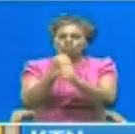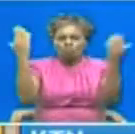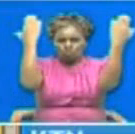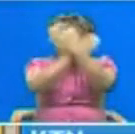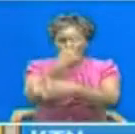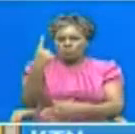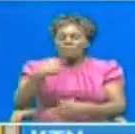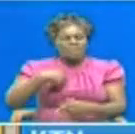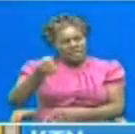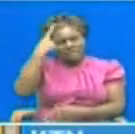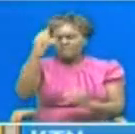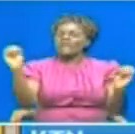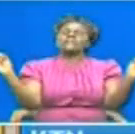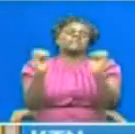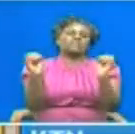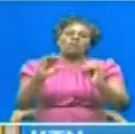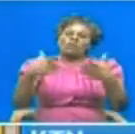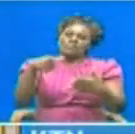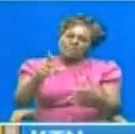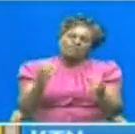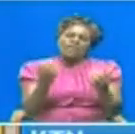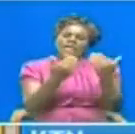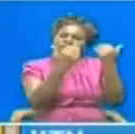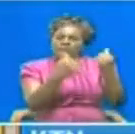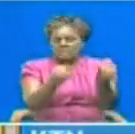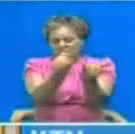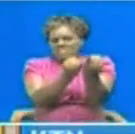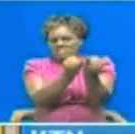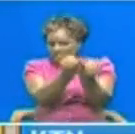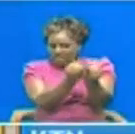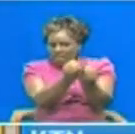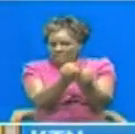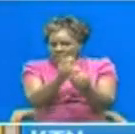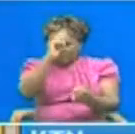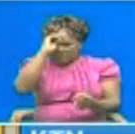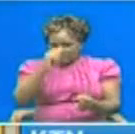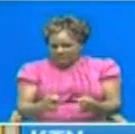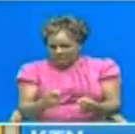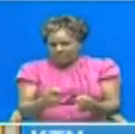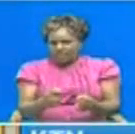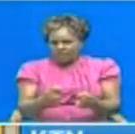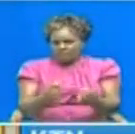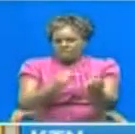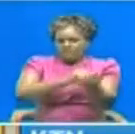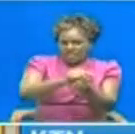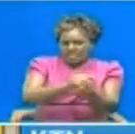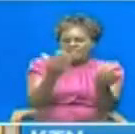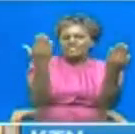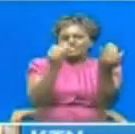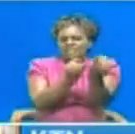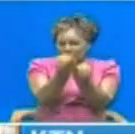not understand how they expected that by Saturday, after the ruling on Friday, that by Saturday